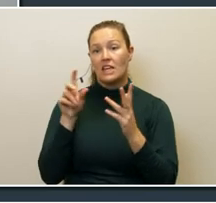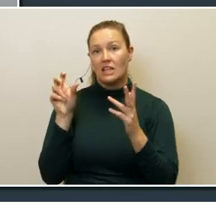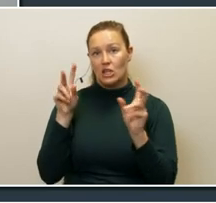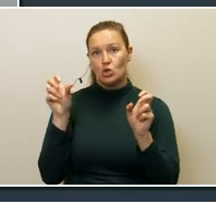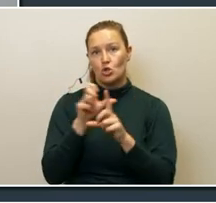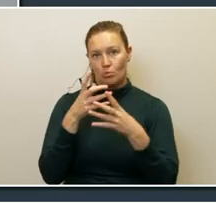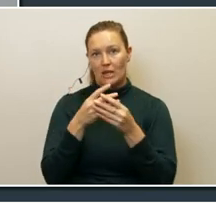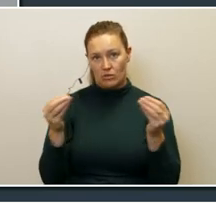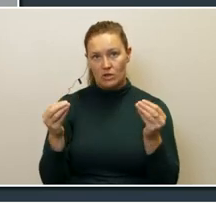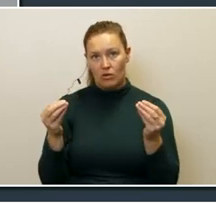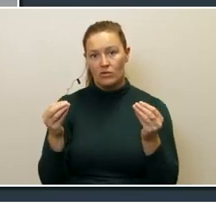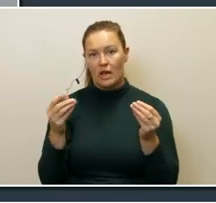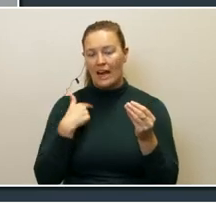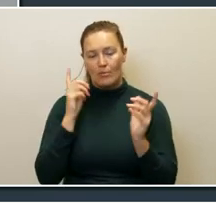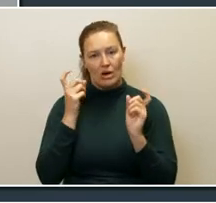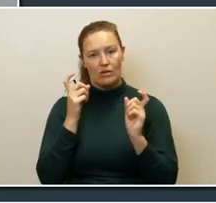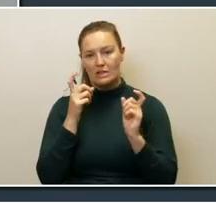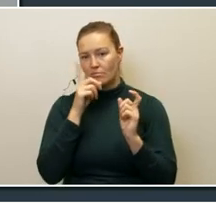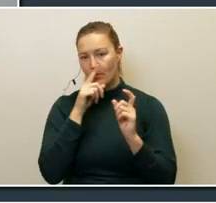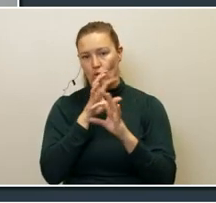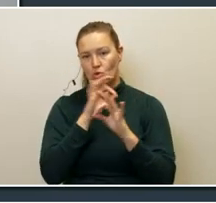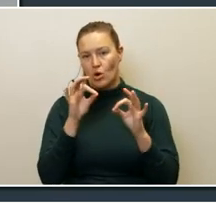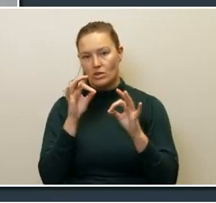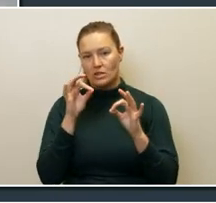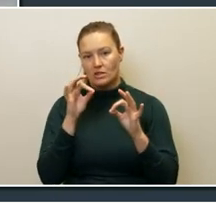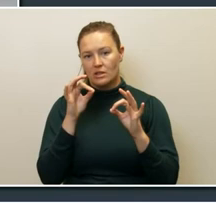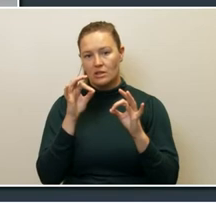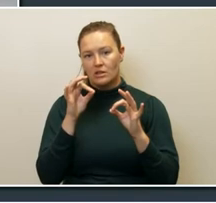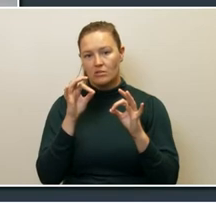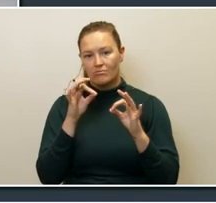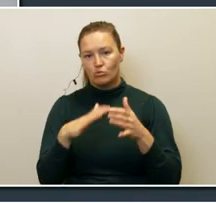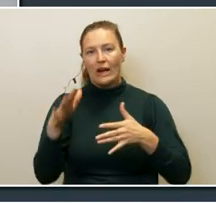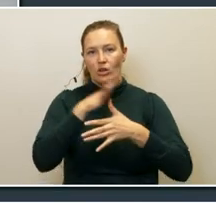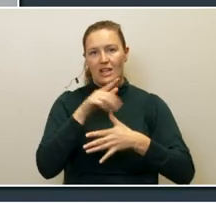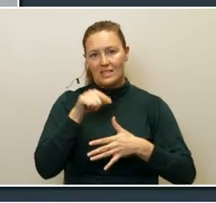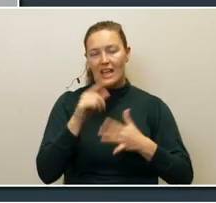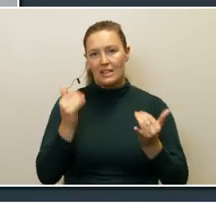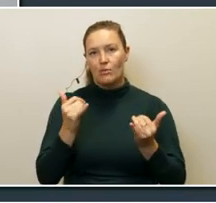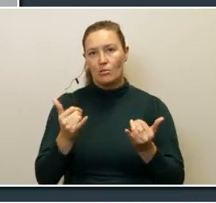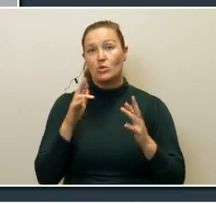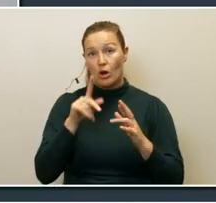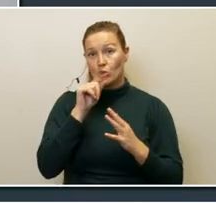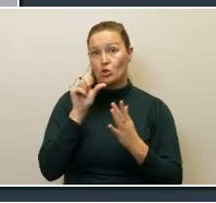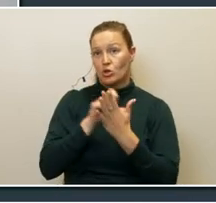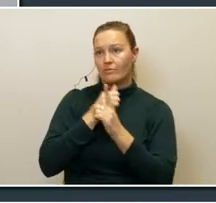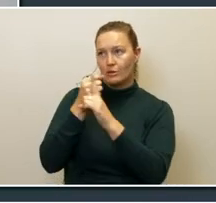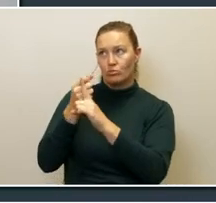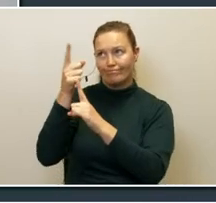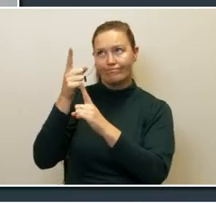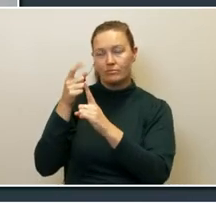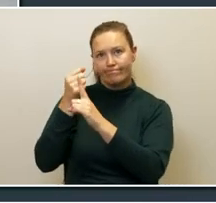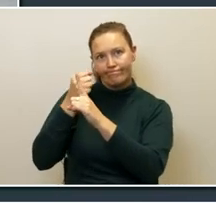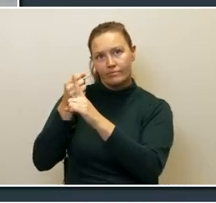and I'm concerned that in New Zealand it hasn't been given sufficient priority, and I would hope that you would put that forward as an issue to be dealt